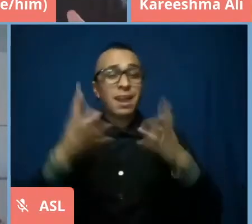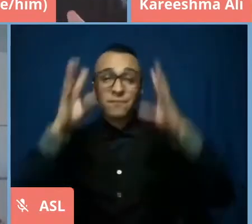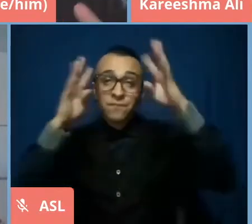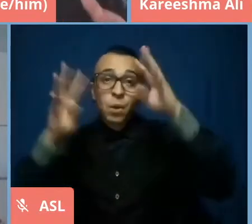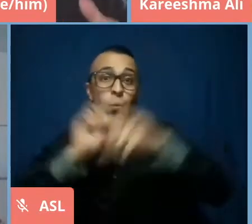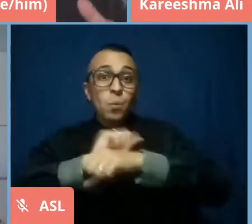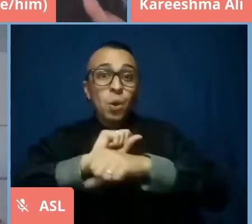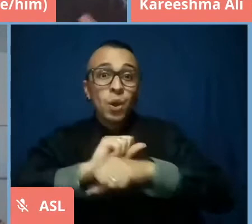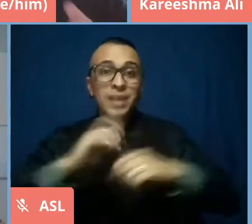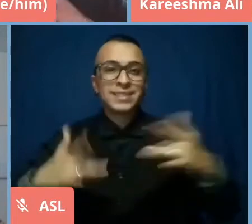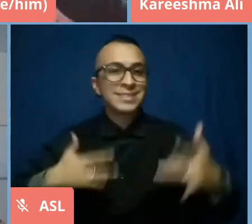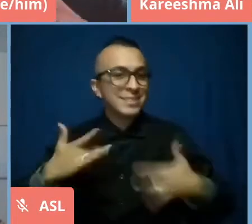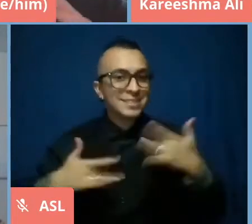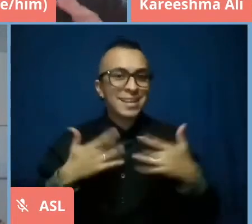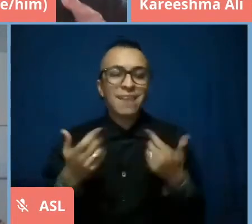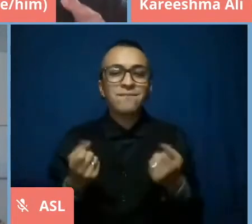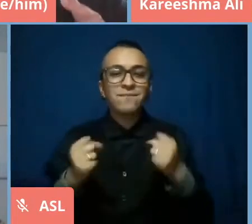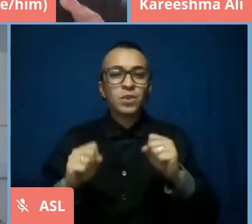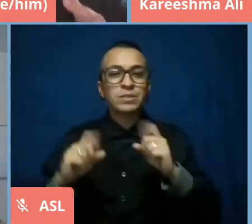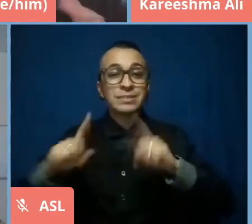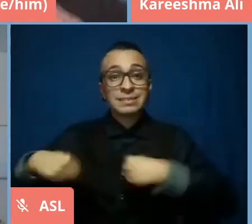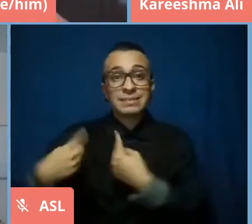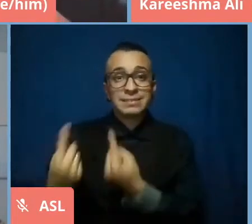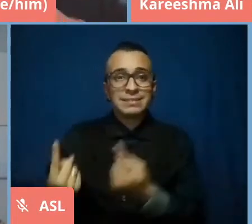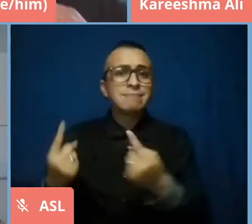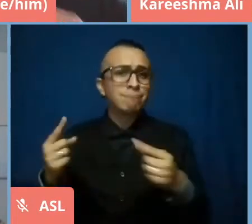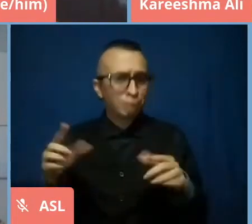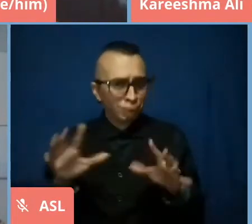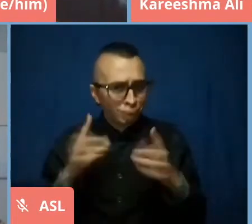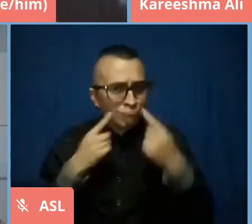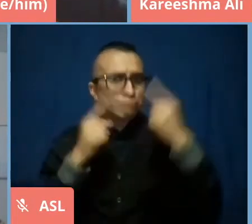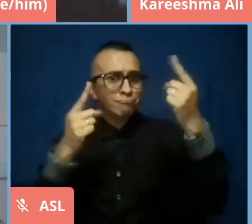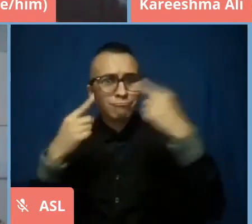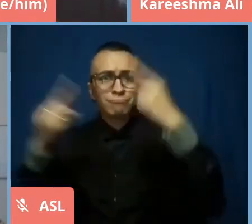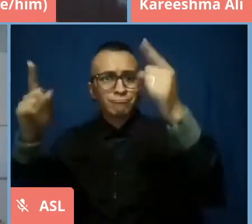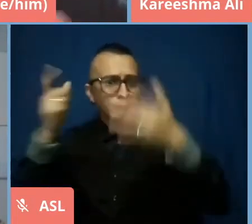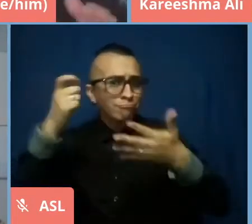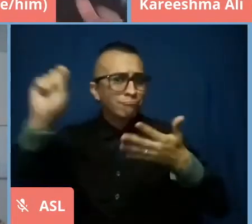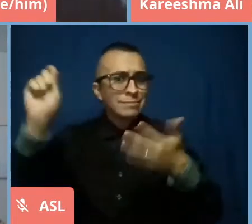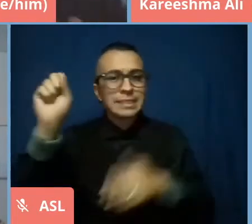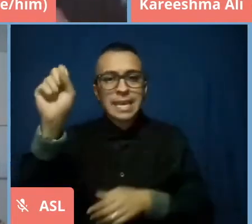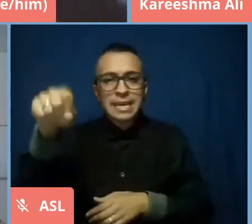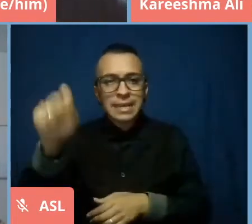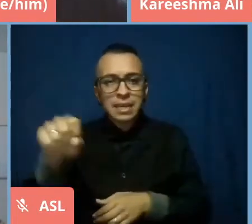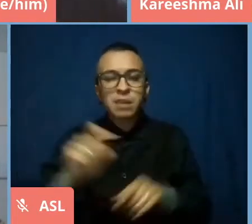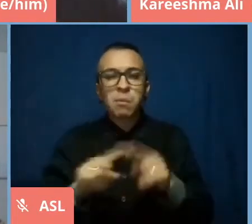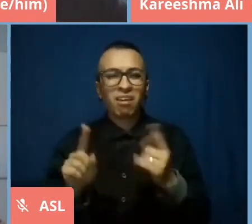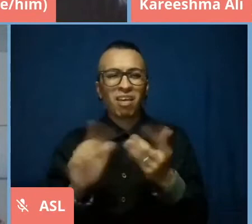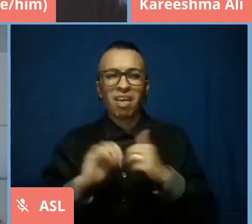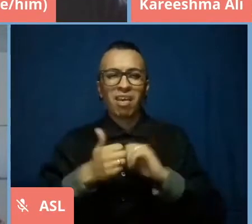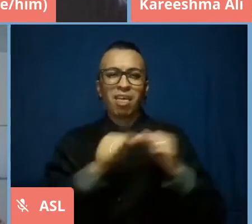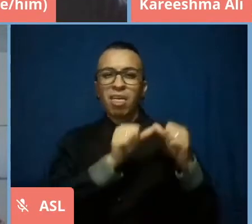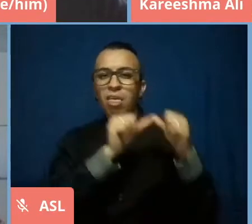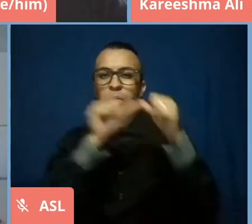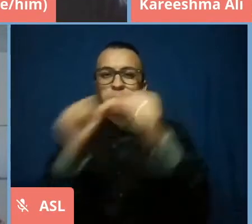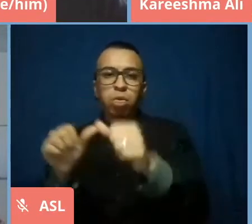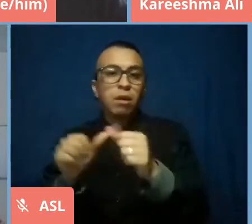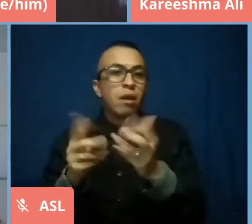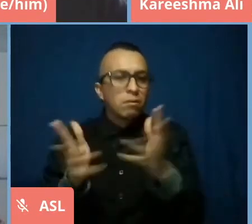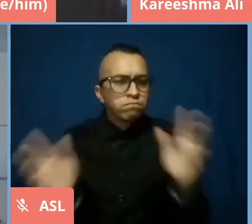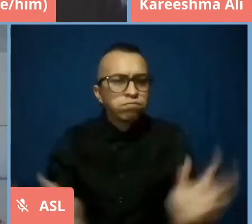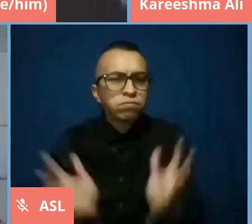exciting efforts have been accomplished in a short period of time. But how do we sustain and build upon